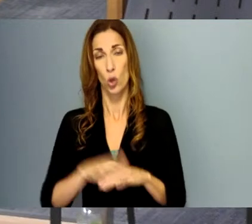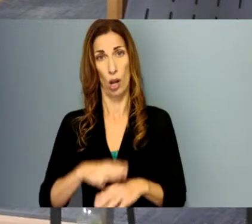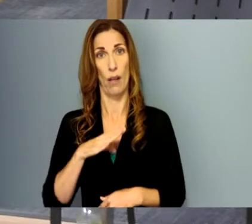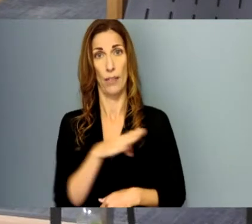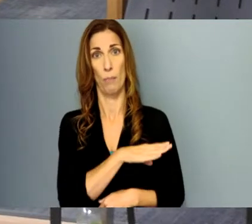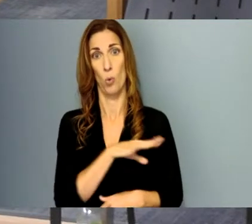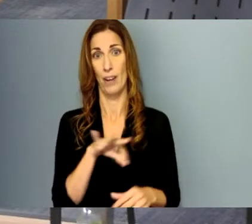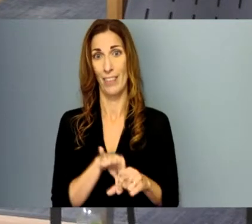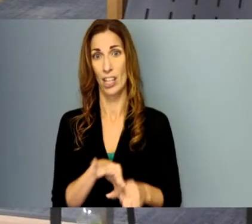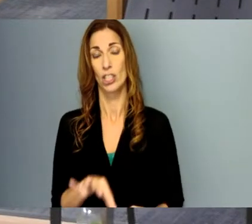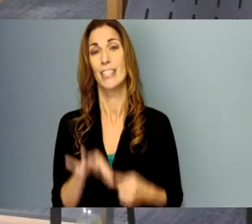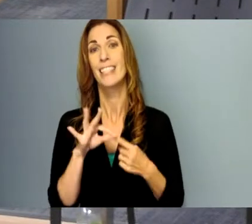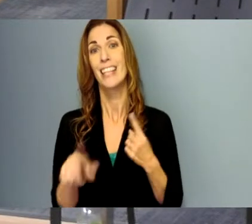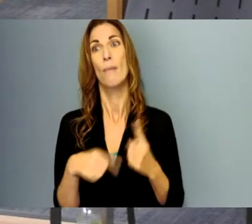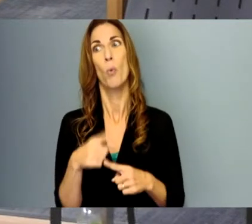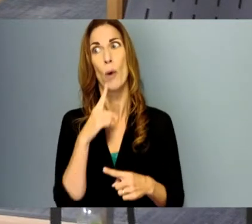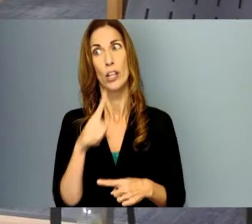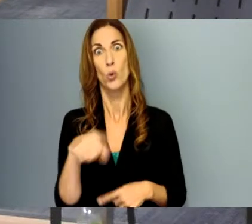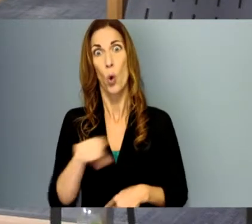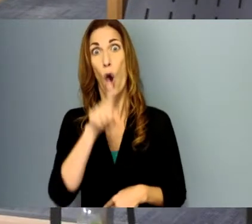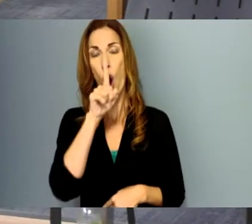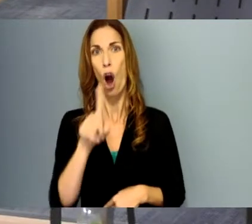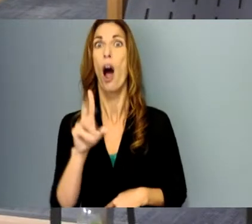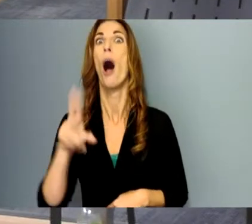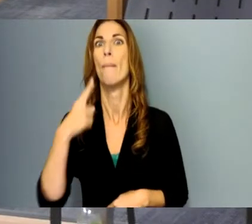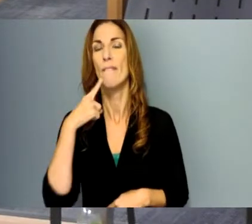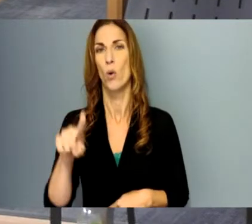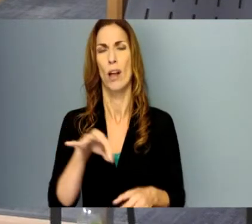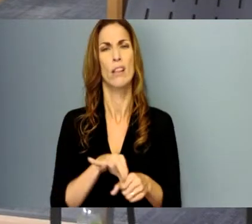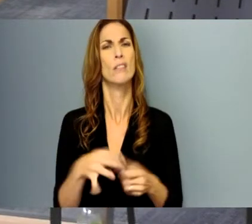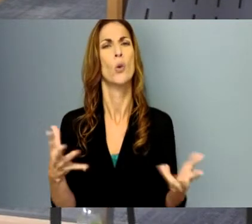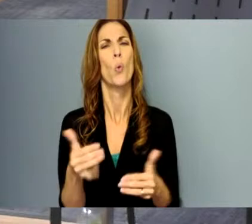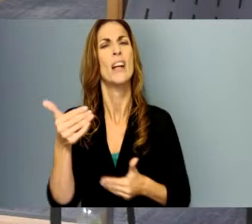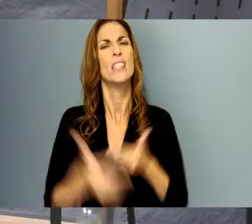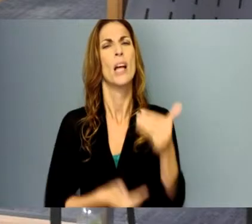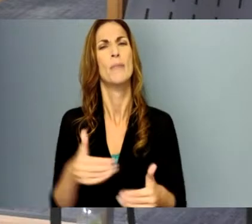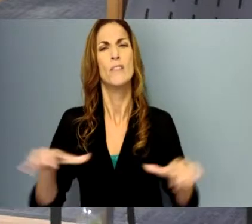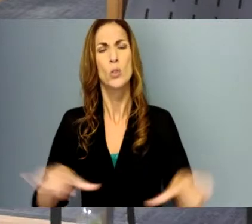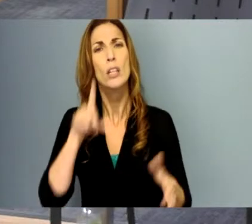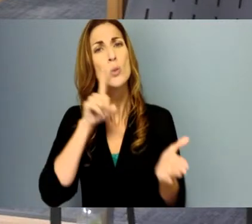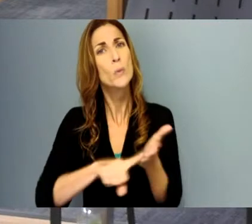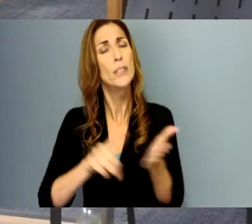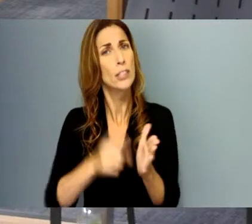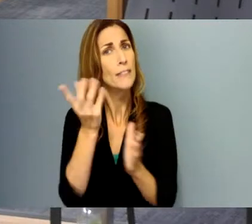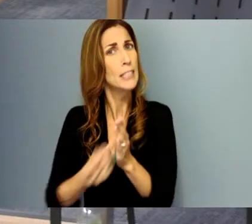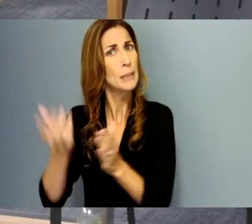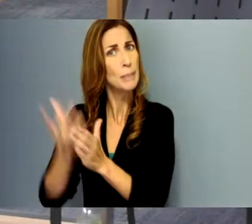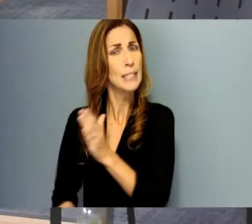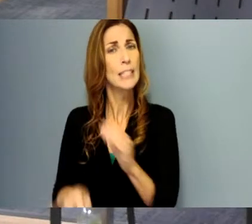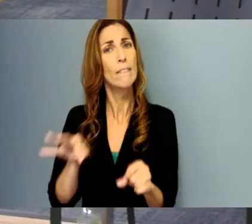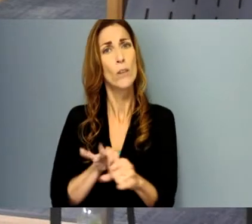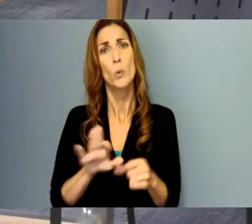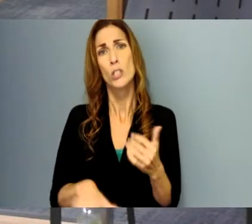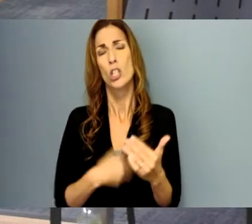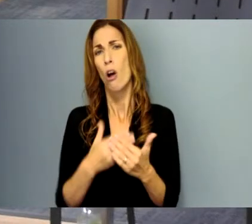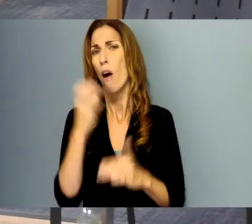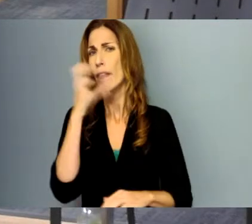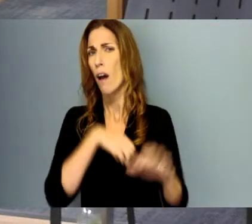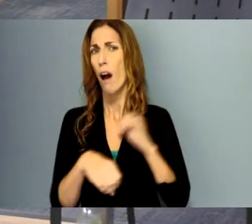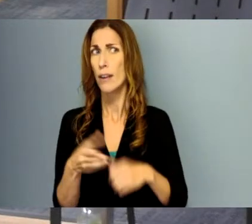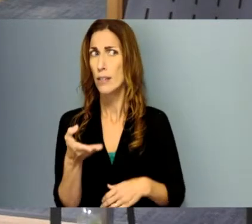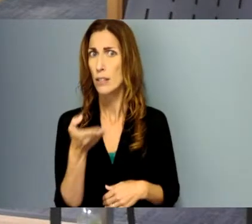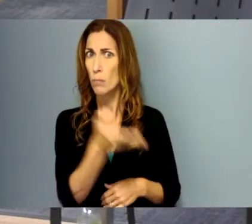Elections except when you're up for election. What steps have you taken to look into these missing votes and all the oddities that were brought to